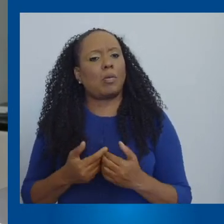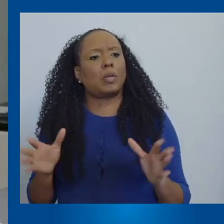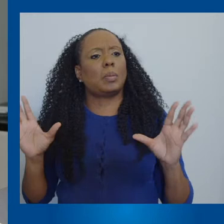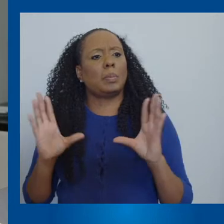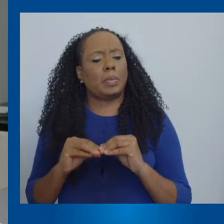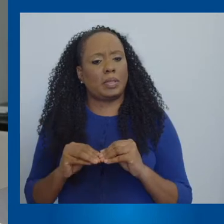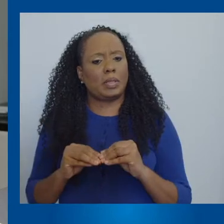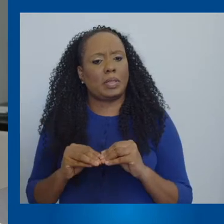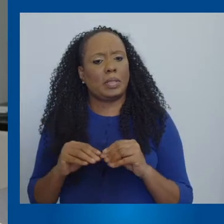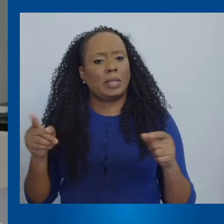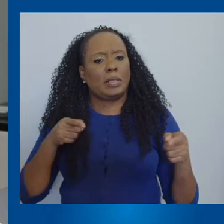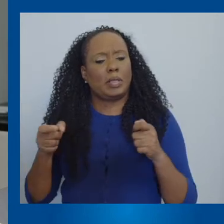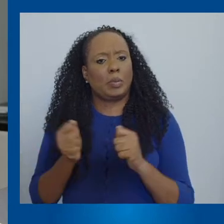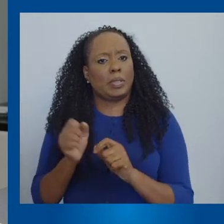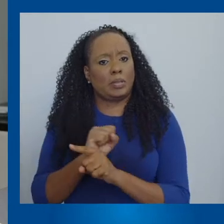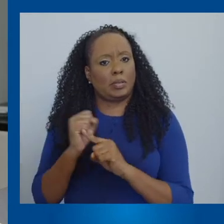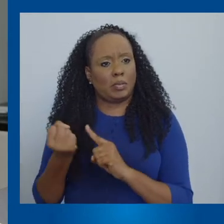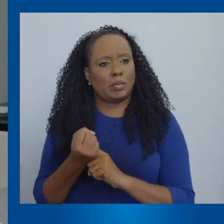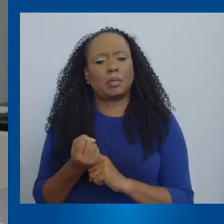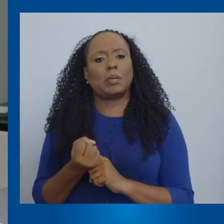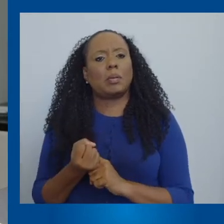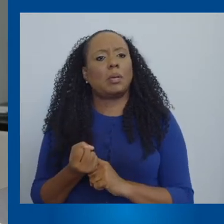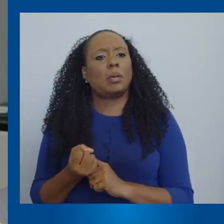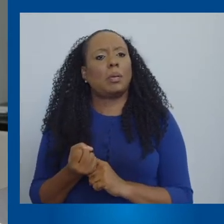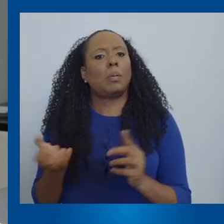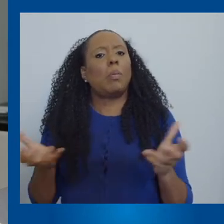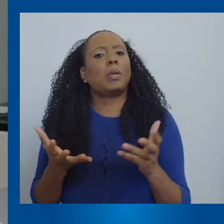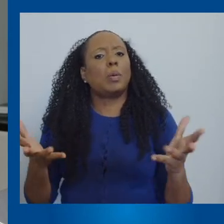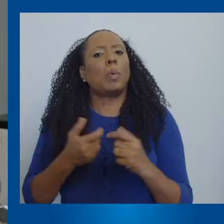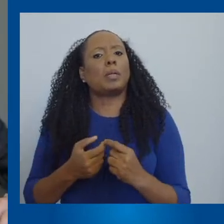the situation, and what do you hope to achieve through it?